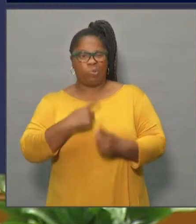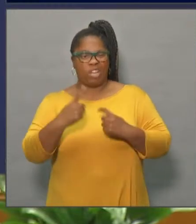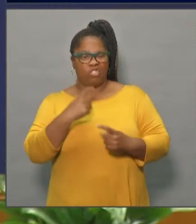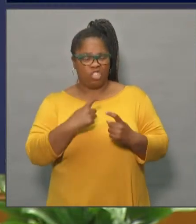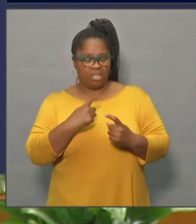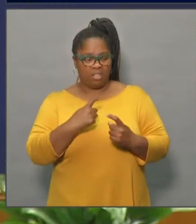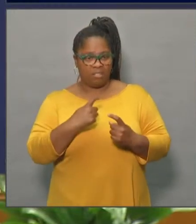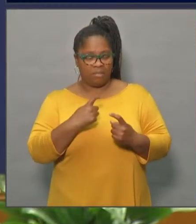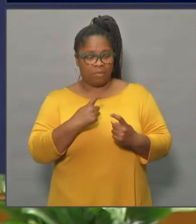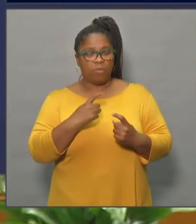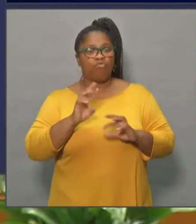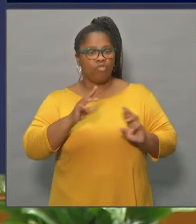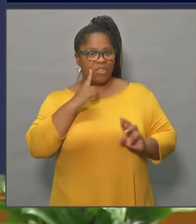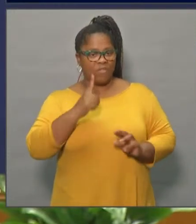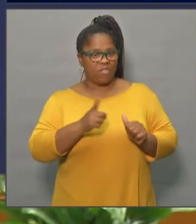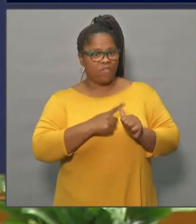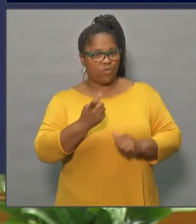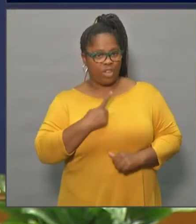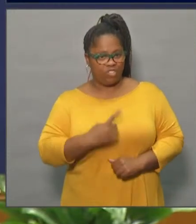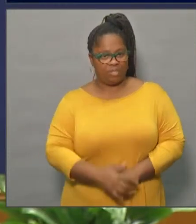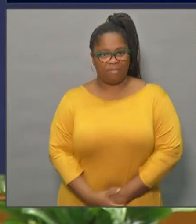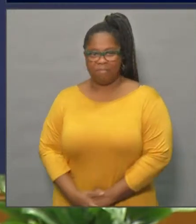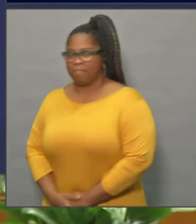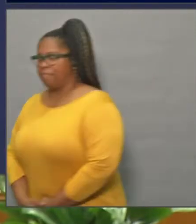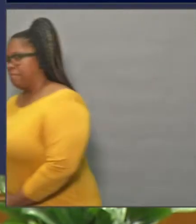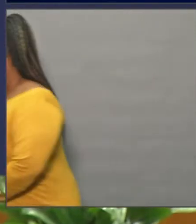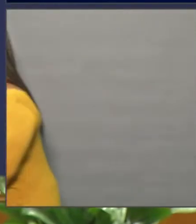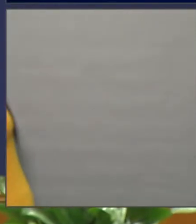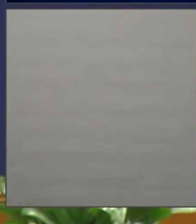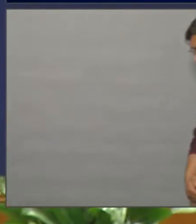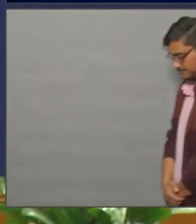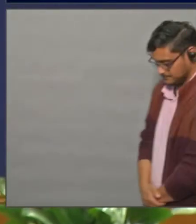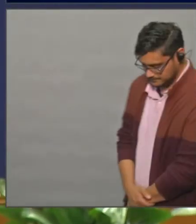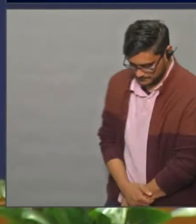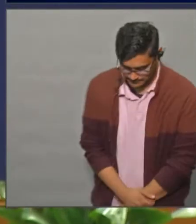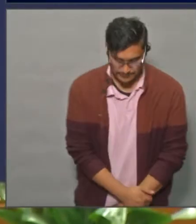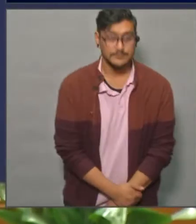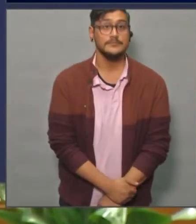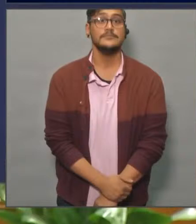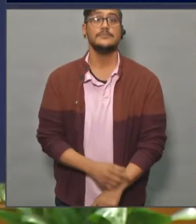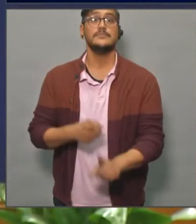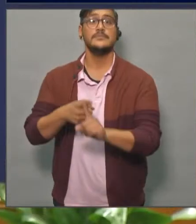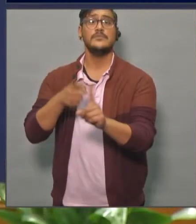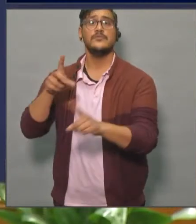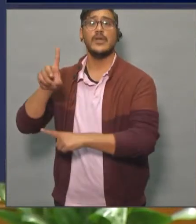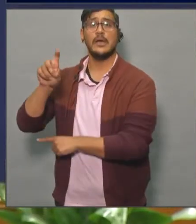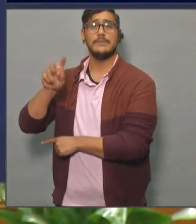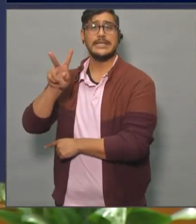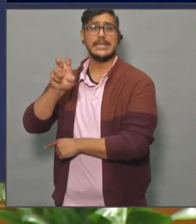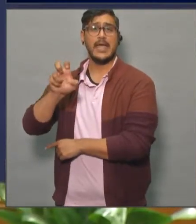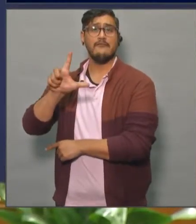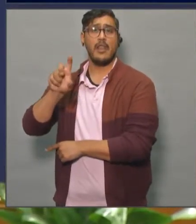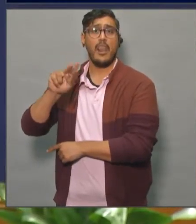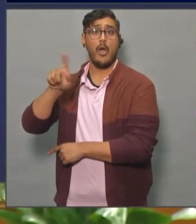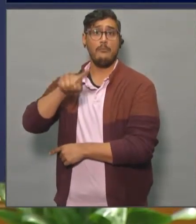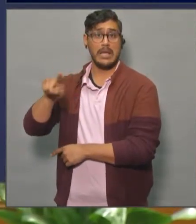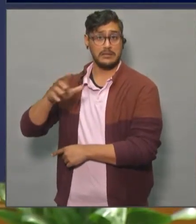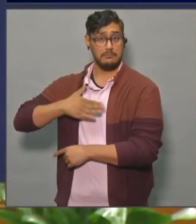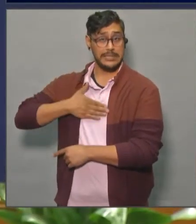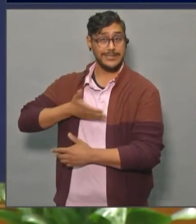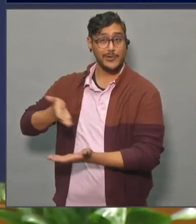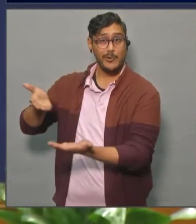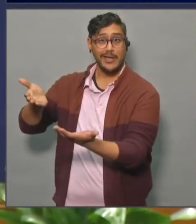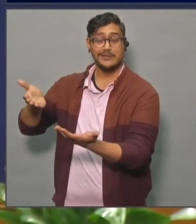One moment, please, for the first question. Looks like we have a question from the line of Dave Lopez. Please go ahead. Hi,